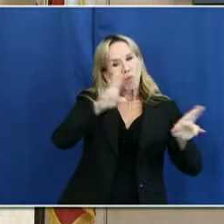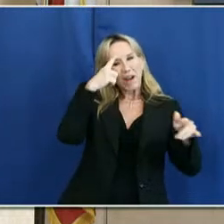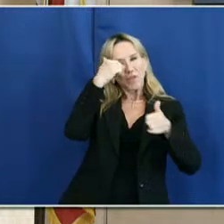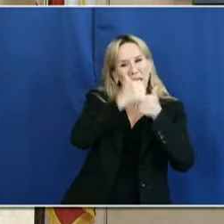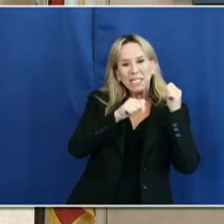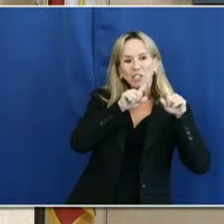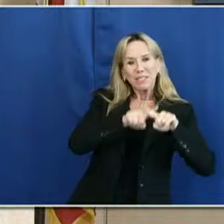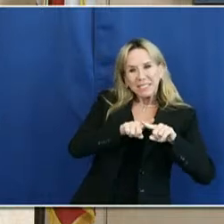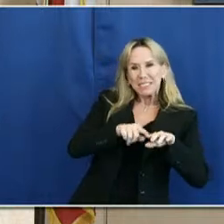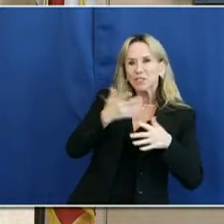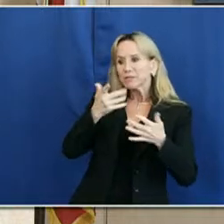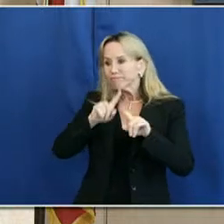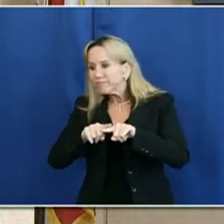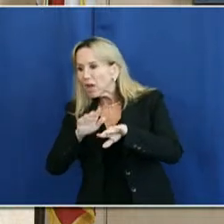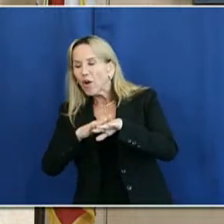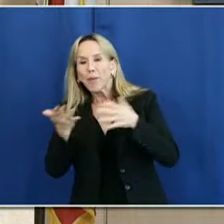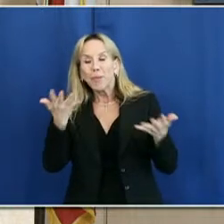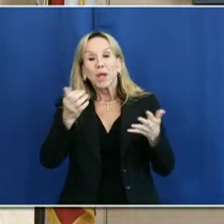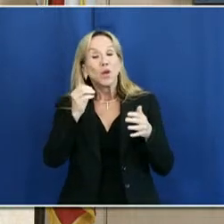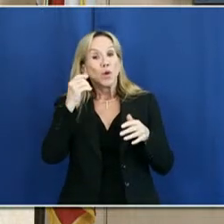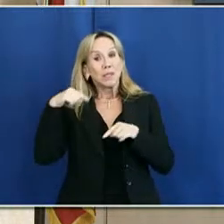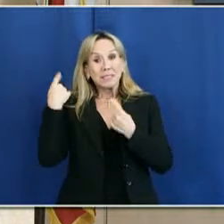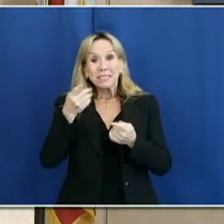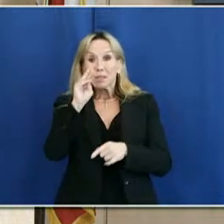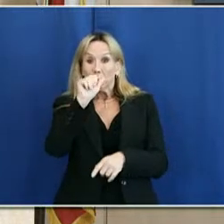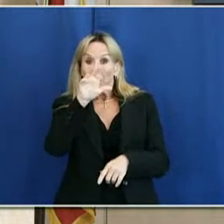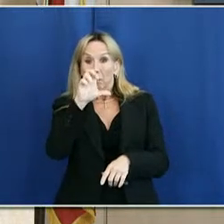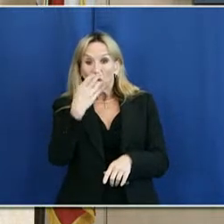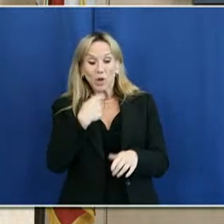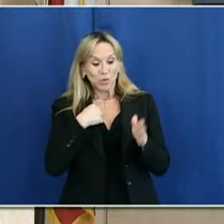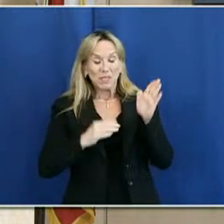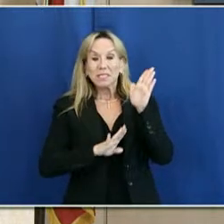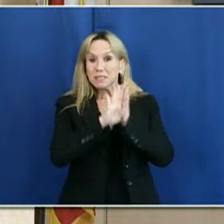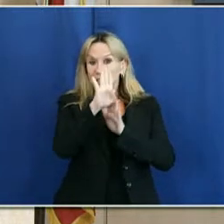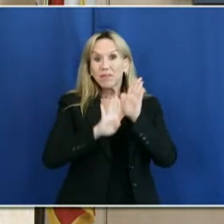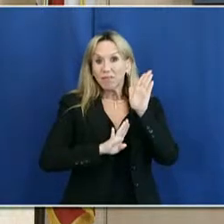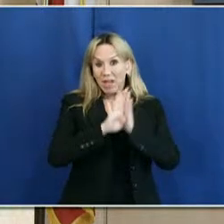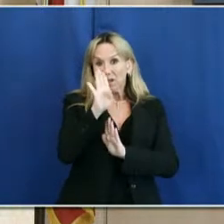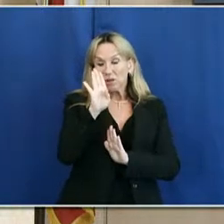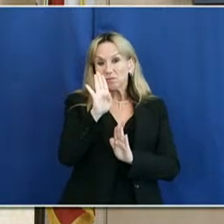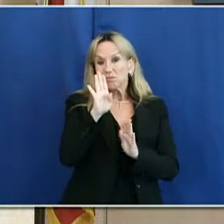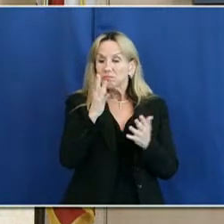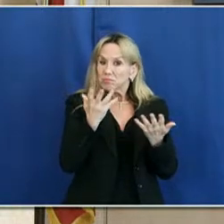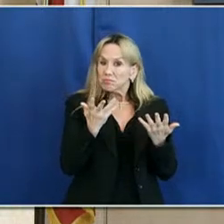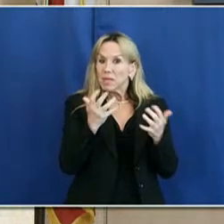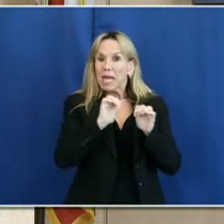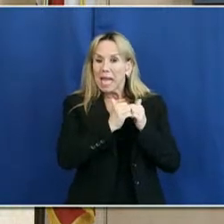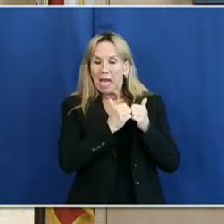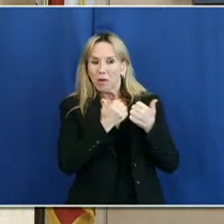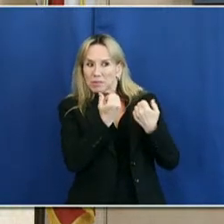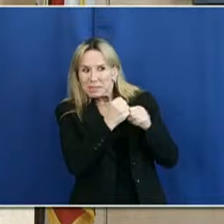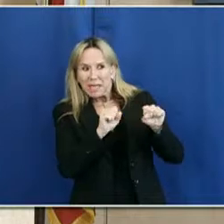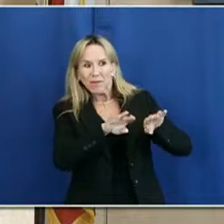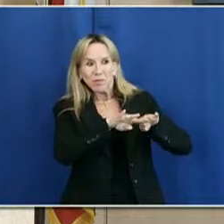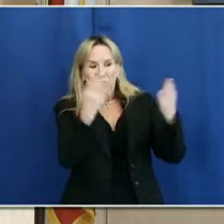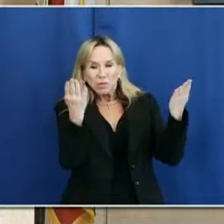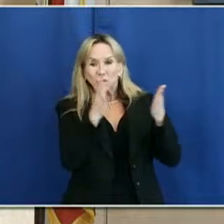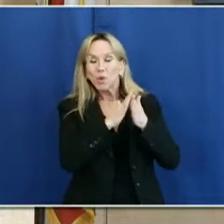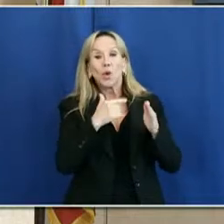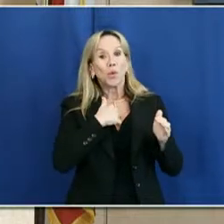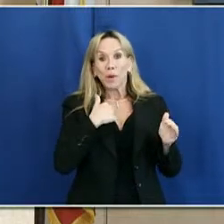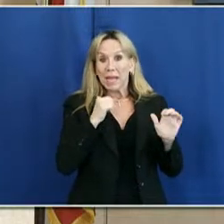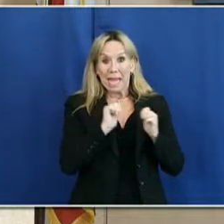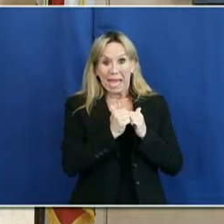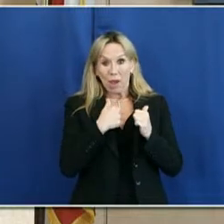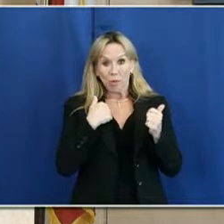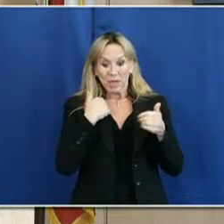so everything that we've done since March to develop our criteria and guidance around safe reopening of schools has been done in conjunction